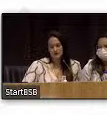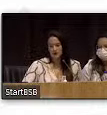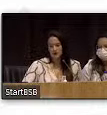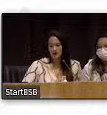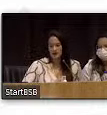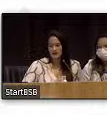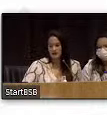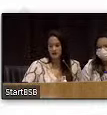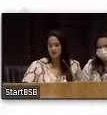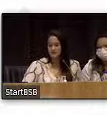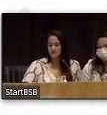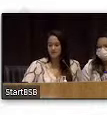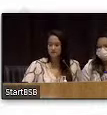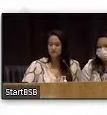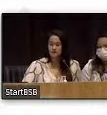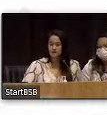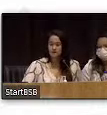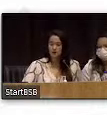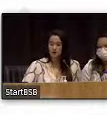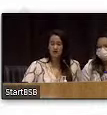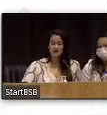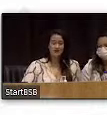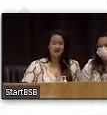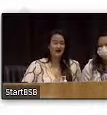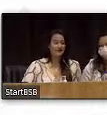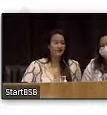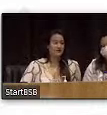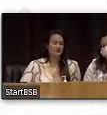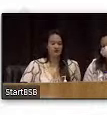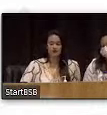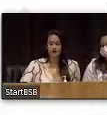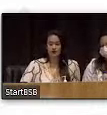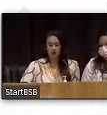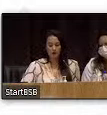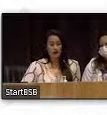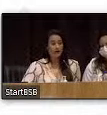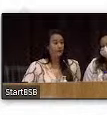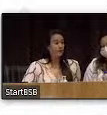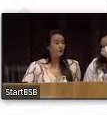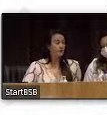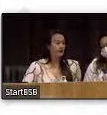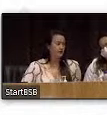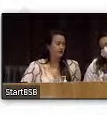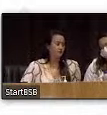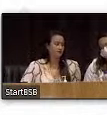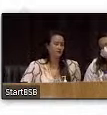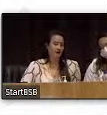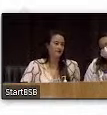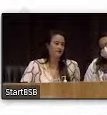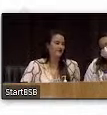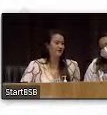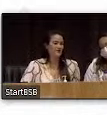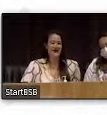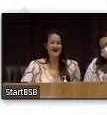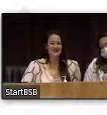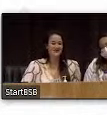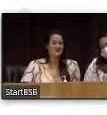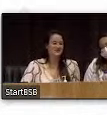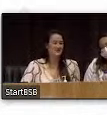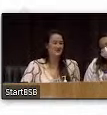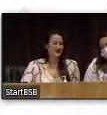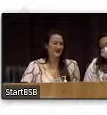About the results of the hospitalized patients, our death rate is very